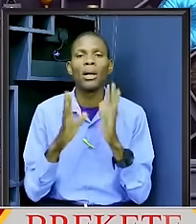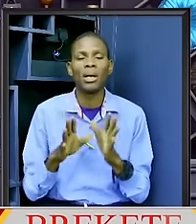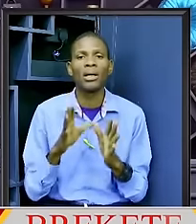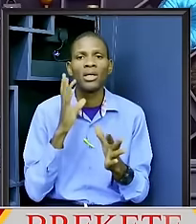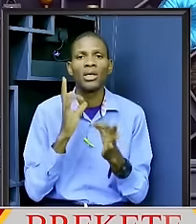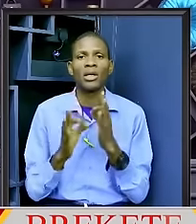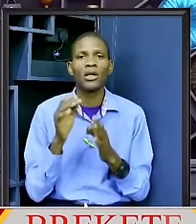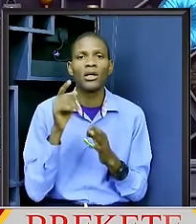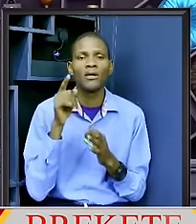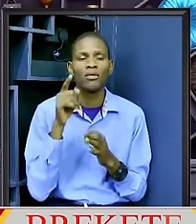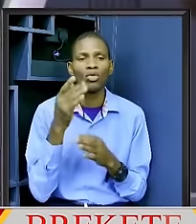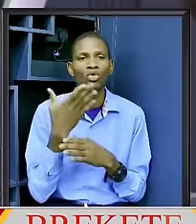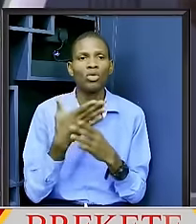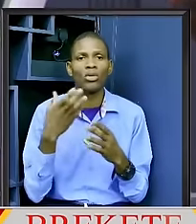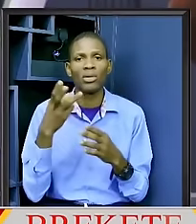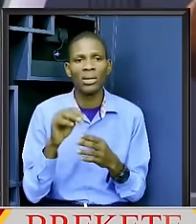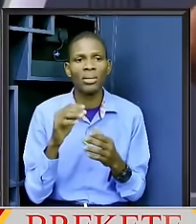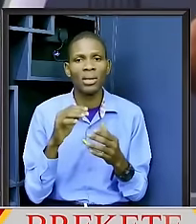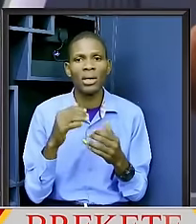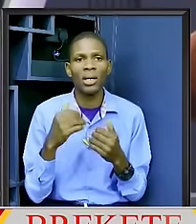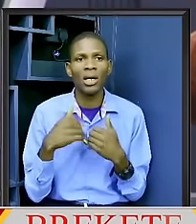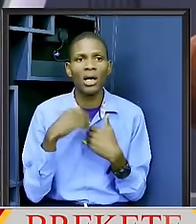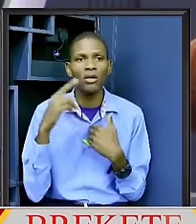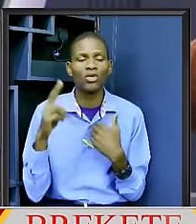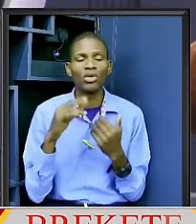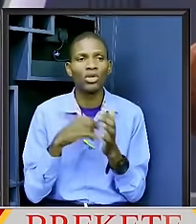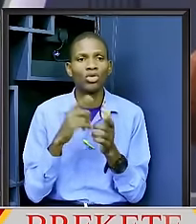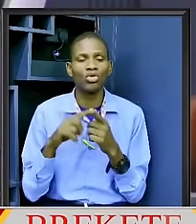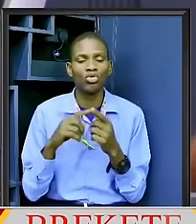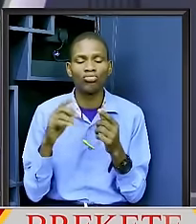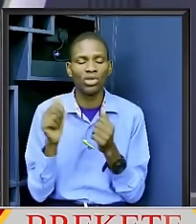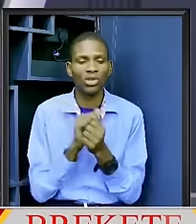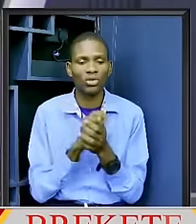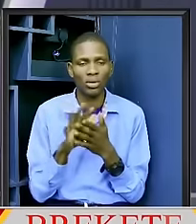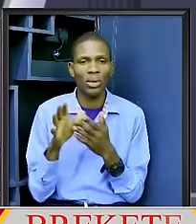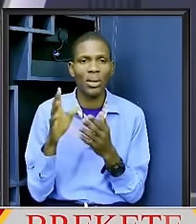No. if you some of them don't use and run banks down.